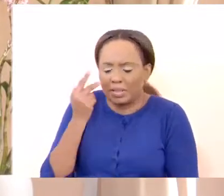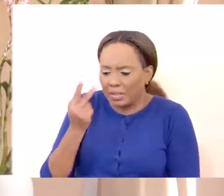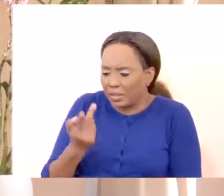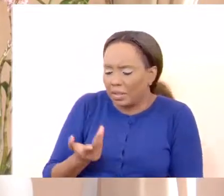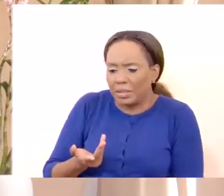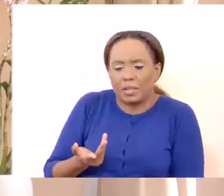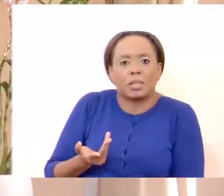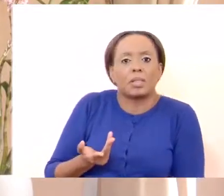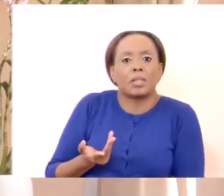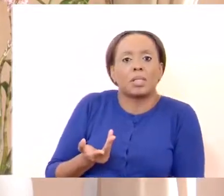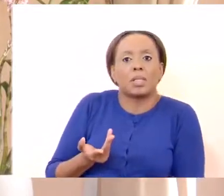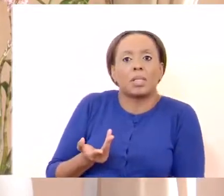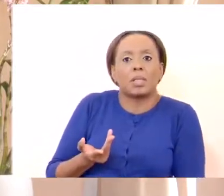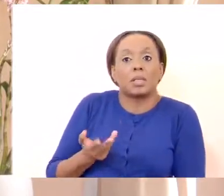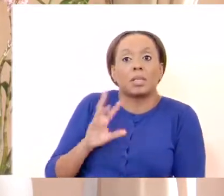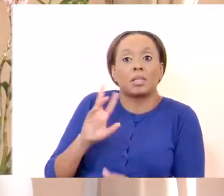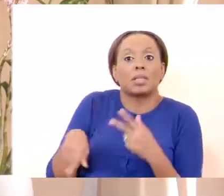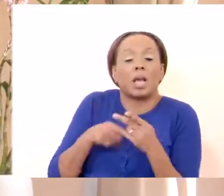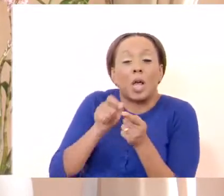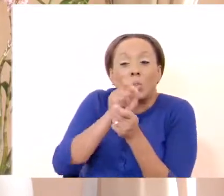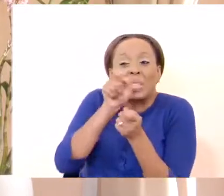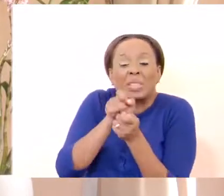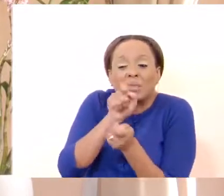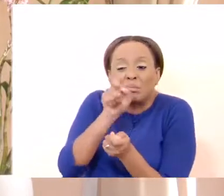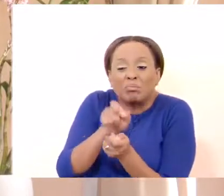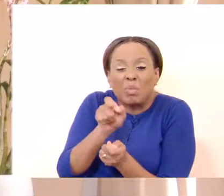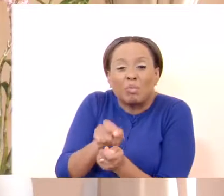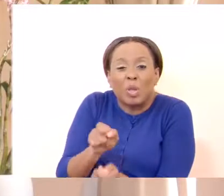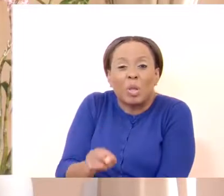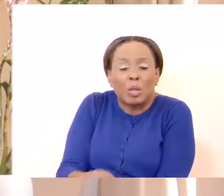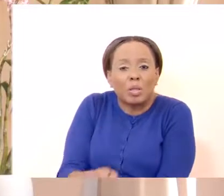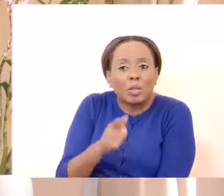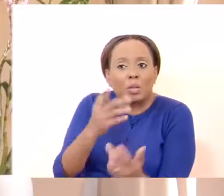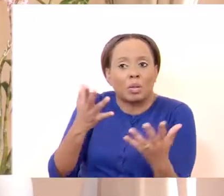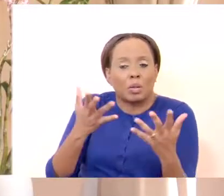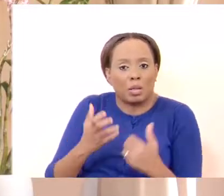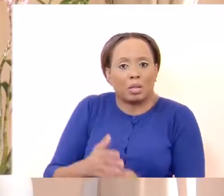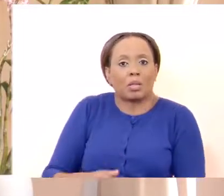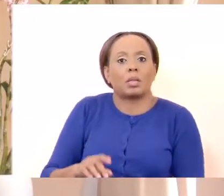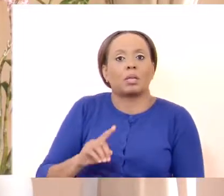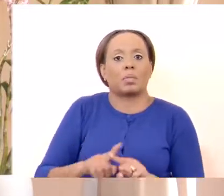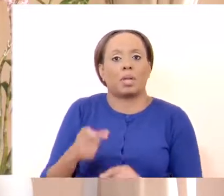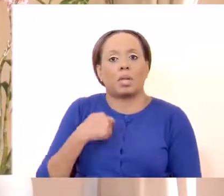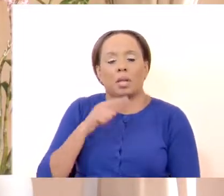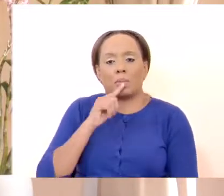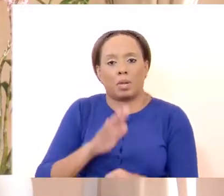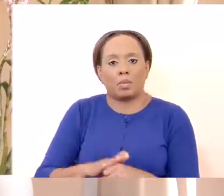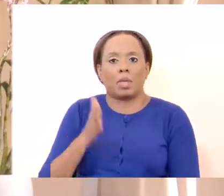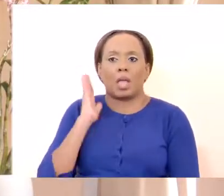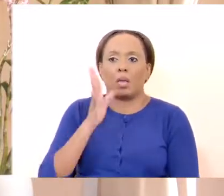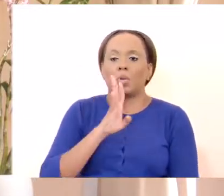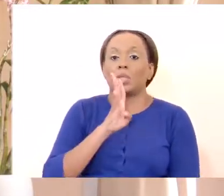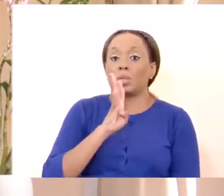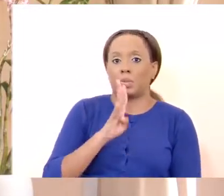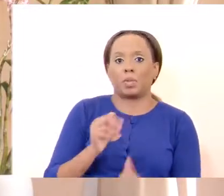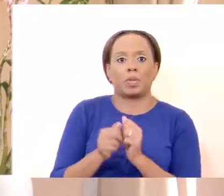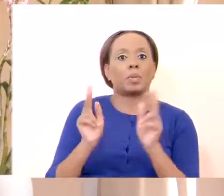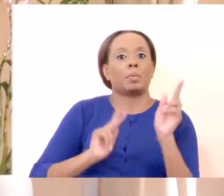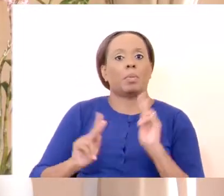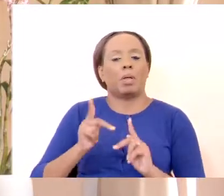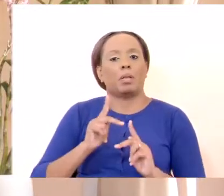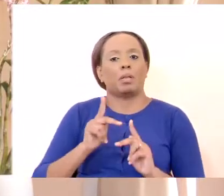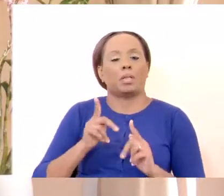provide the kind of granular information that you are seeking, but I promise that I will speak to those concerned so